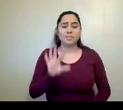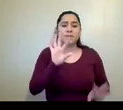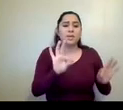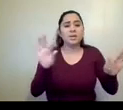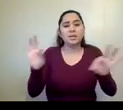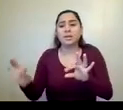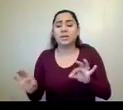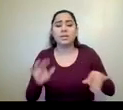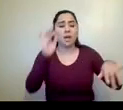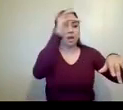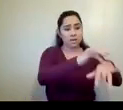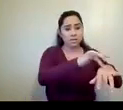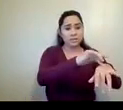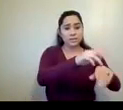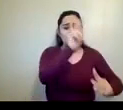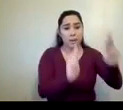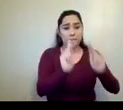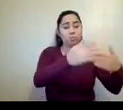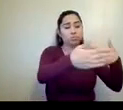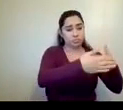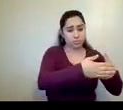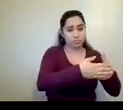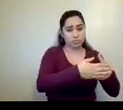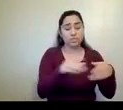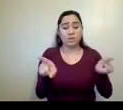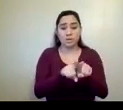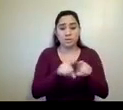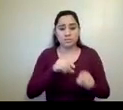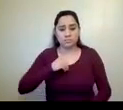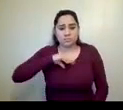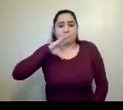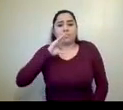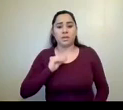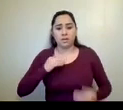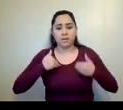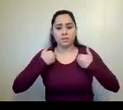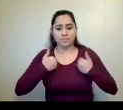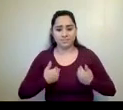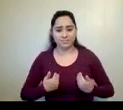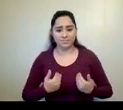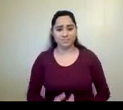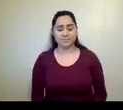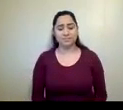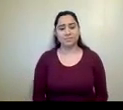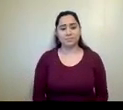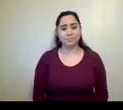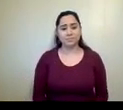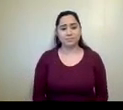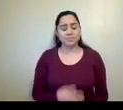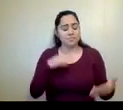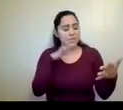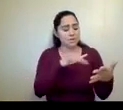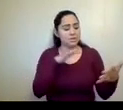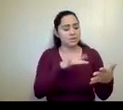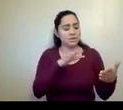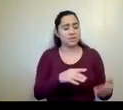mouth or noses of people who are nearby or possibly be inhaled into the lungs. Some recent studies have suggested